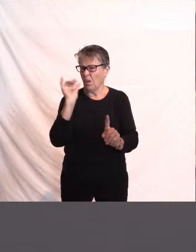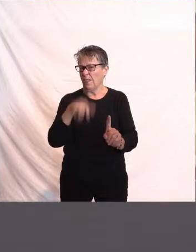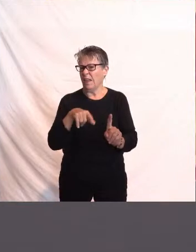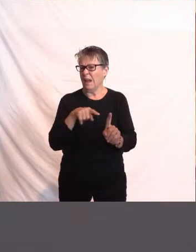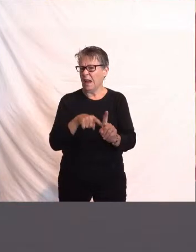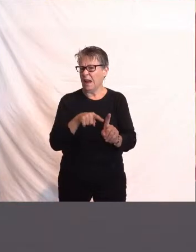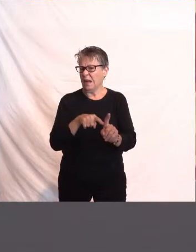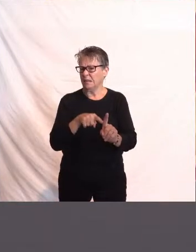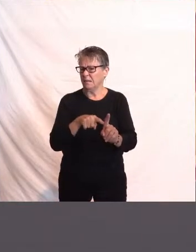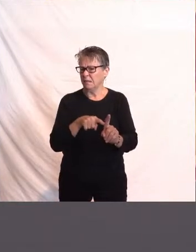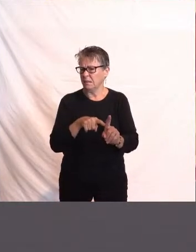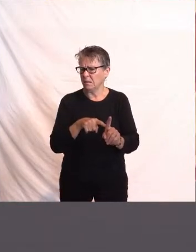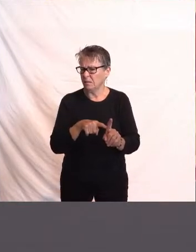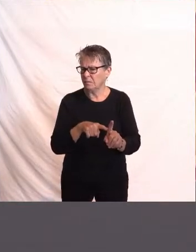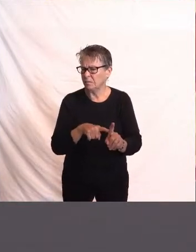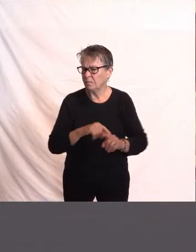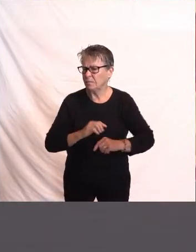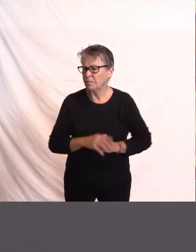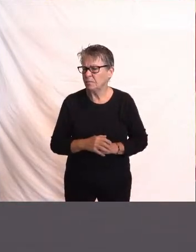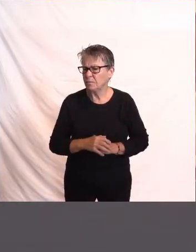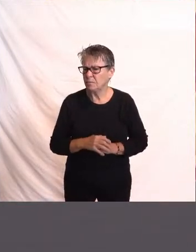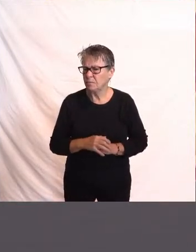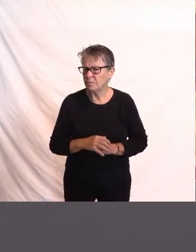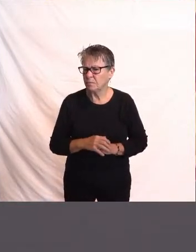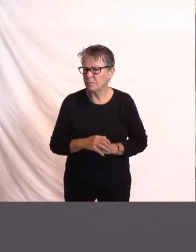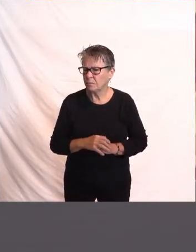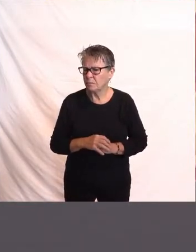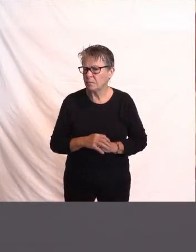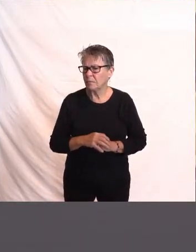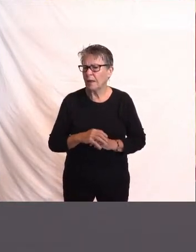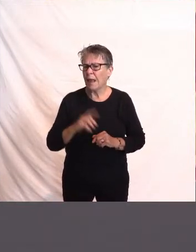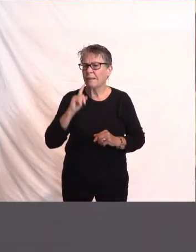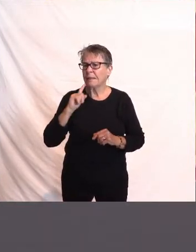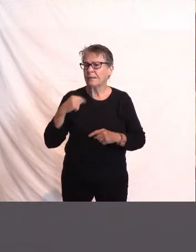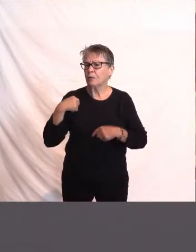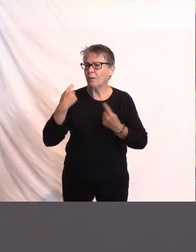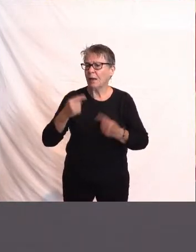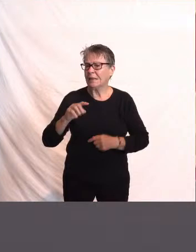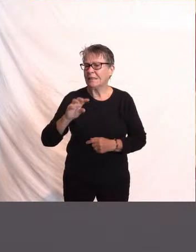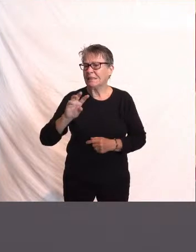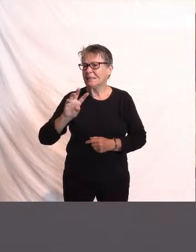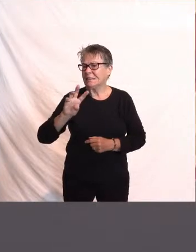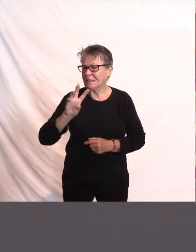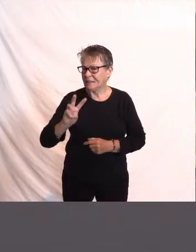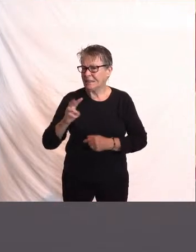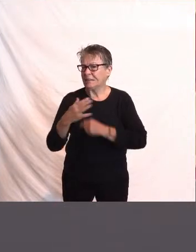a static open site, and we'll be working with them to bring that up.